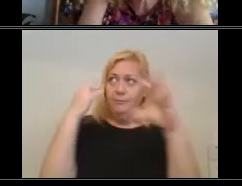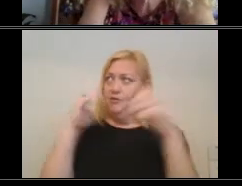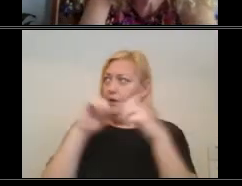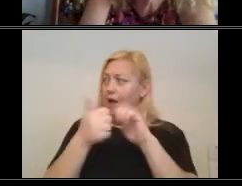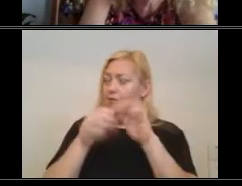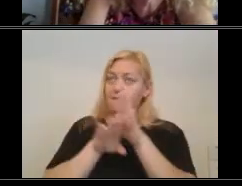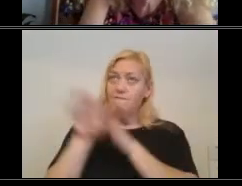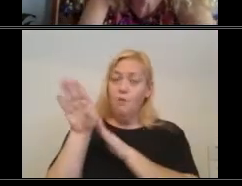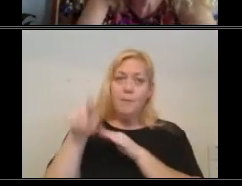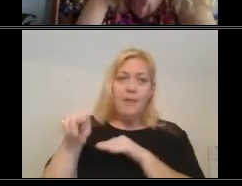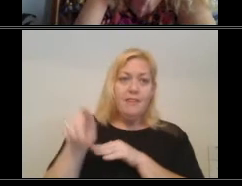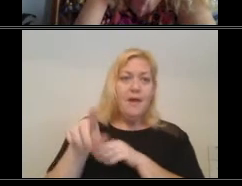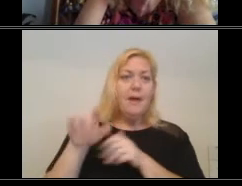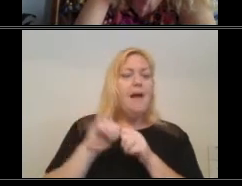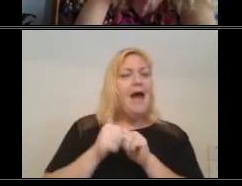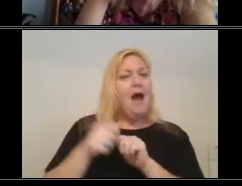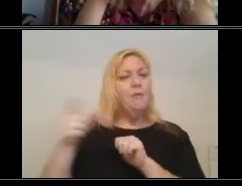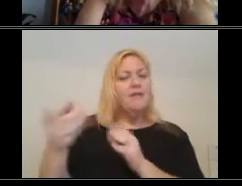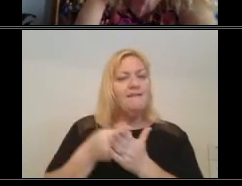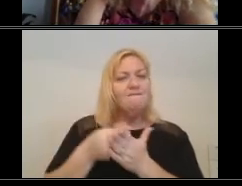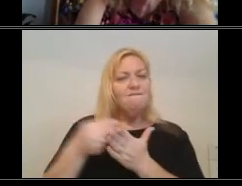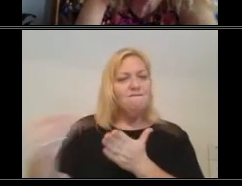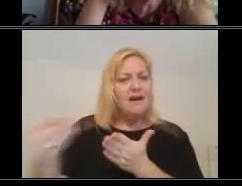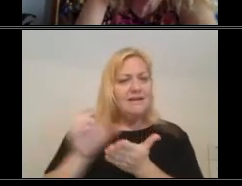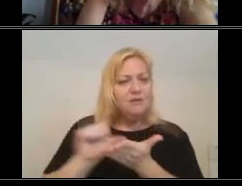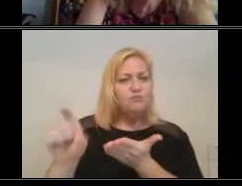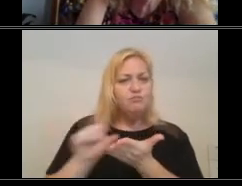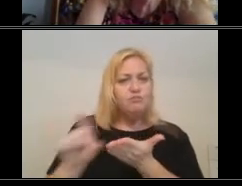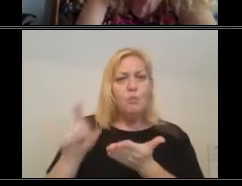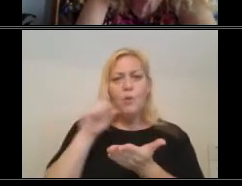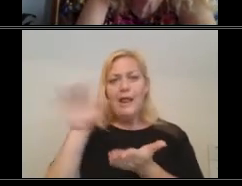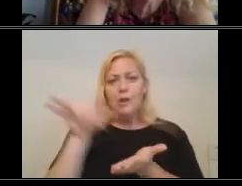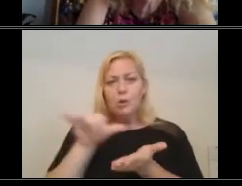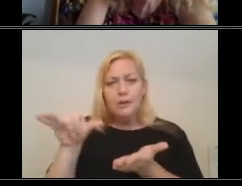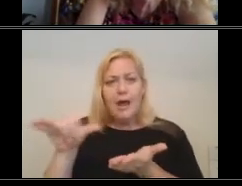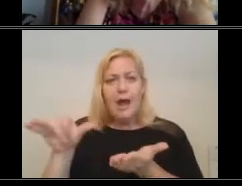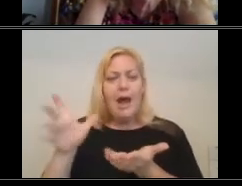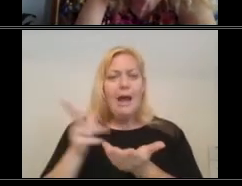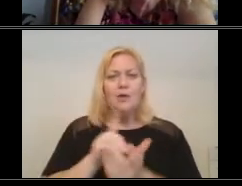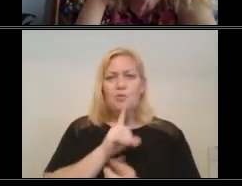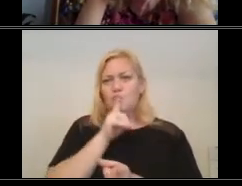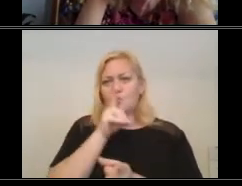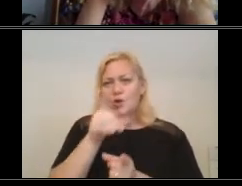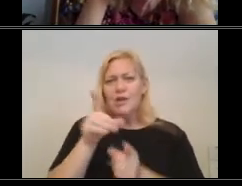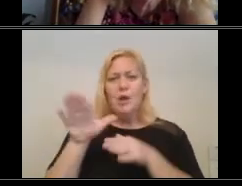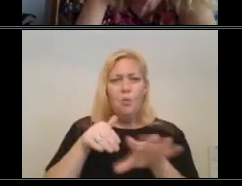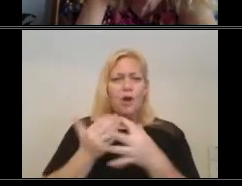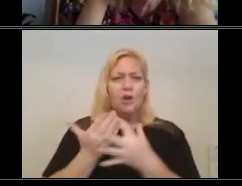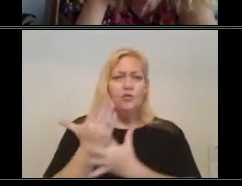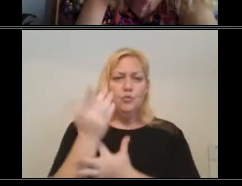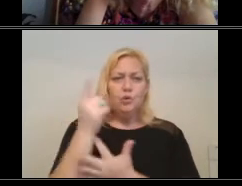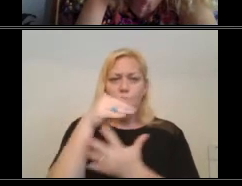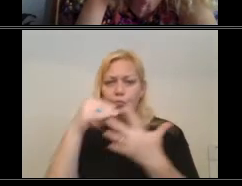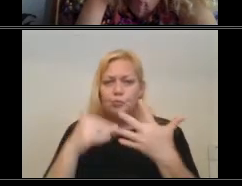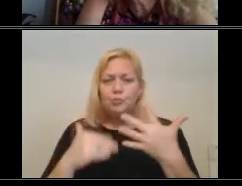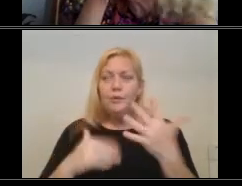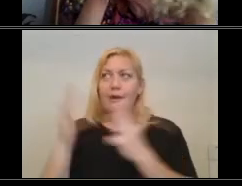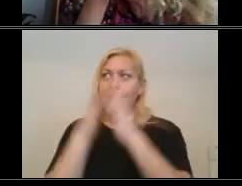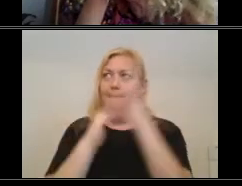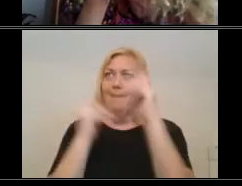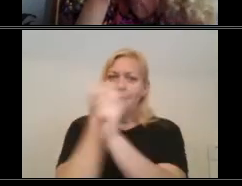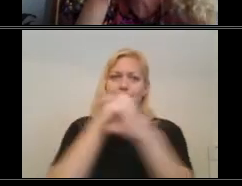them? How are they funded? What do they look like? Really walk us through and paint the picture, but walk